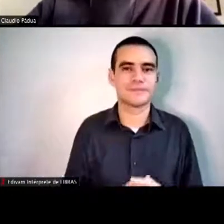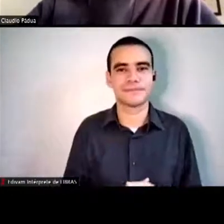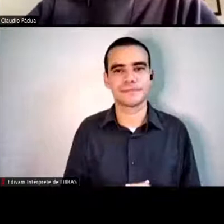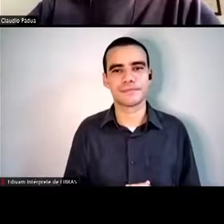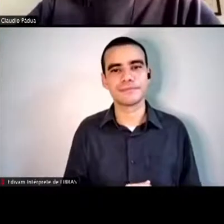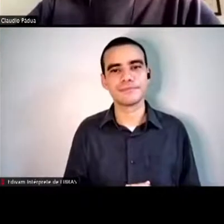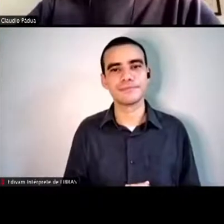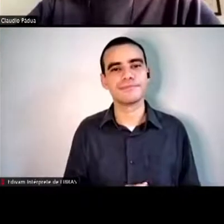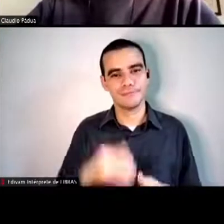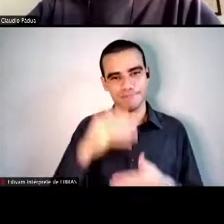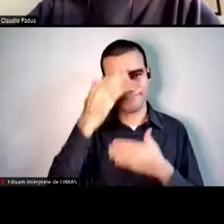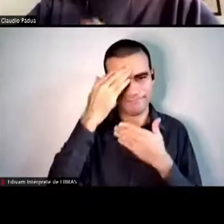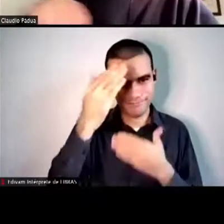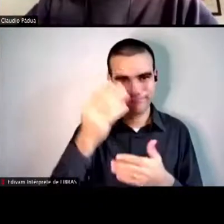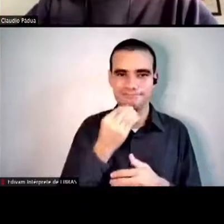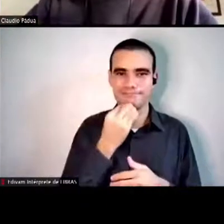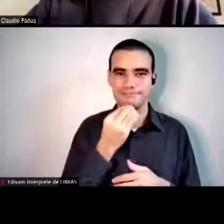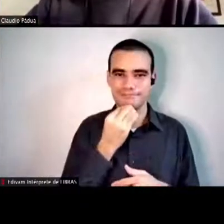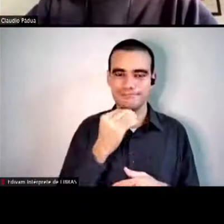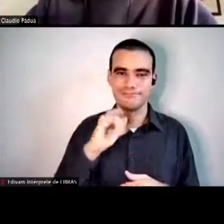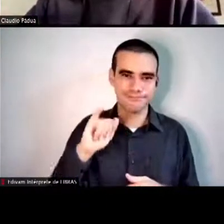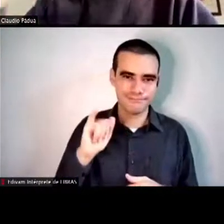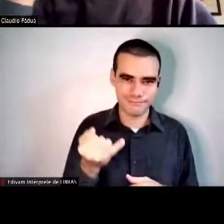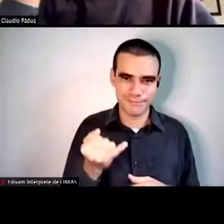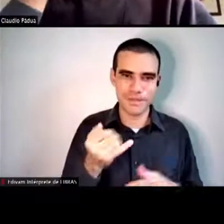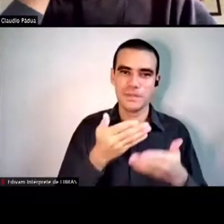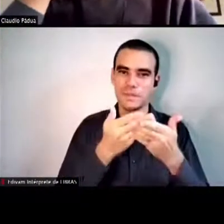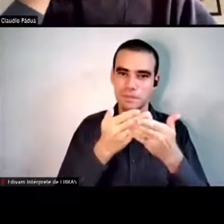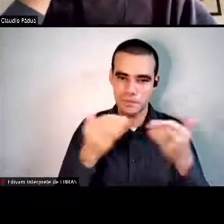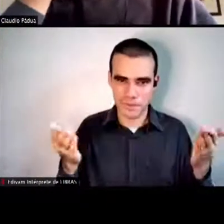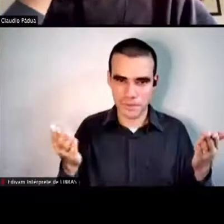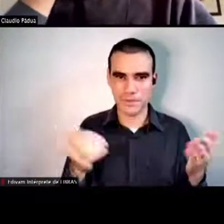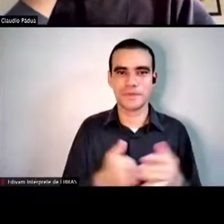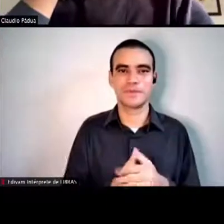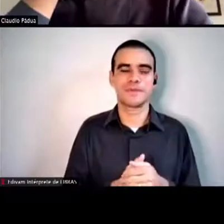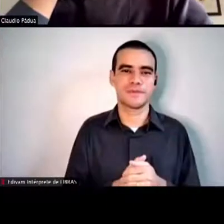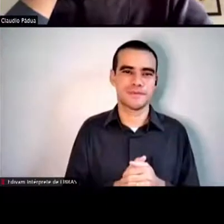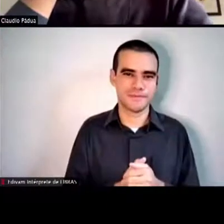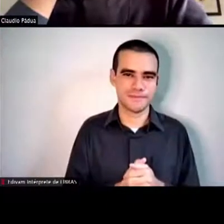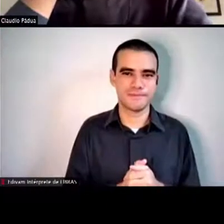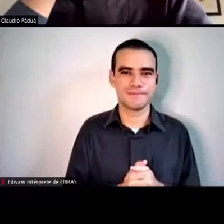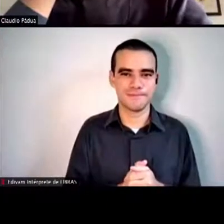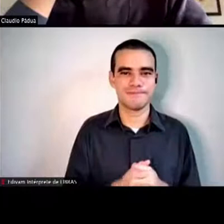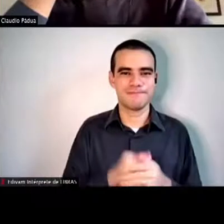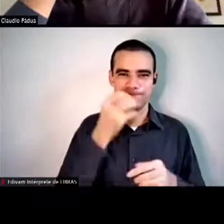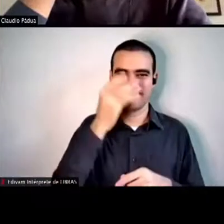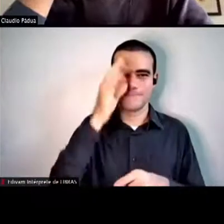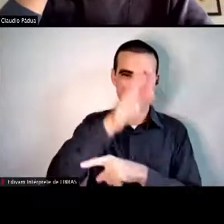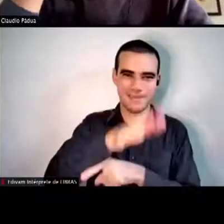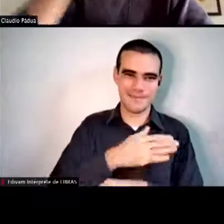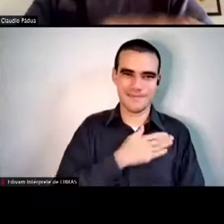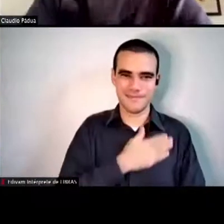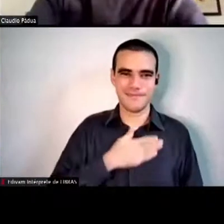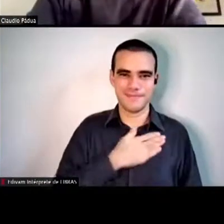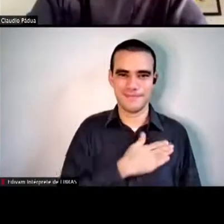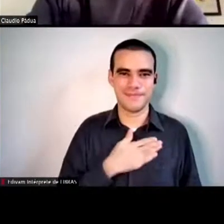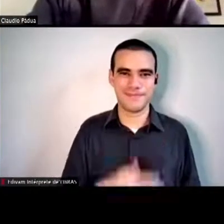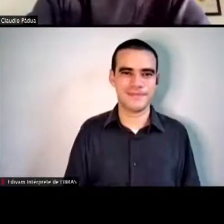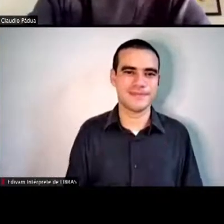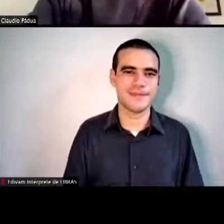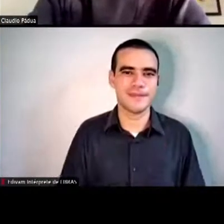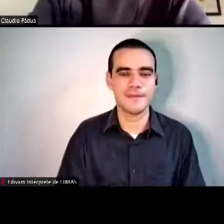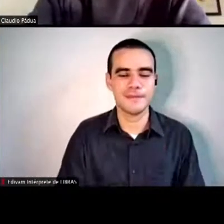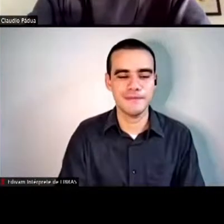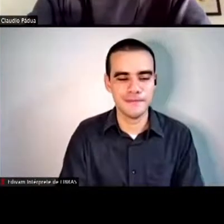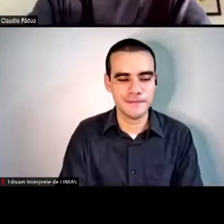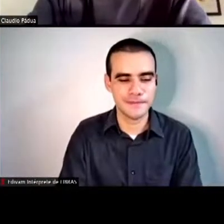because sometimes the mistakes are more fruitful to be studied than everything else. Thank you for this